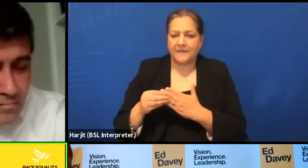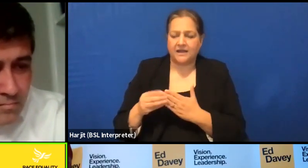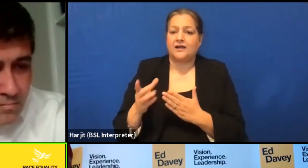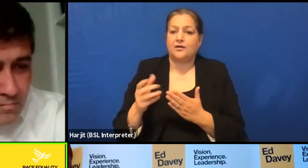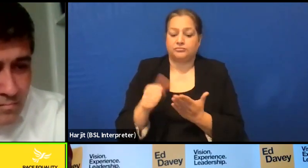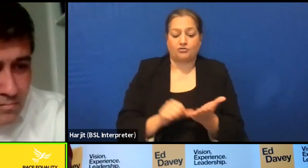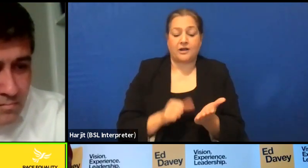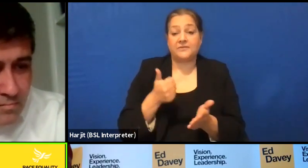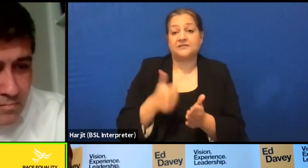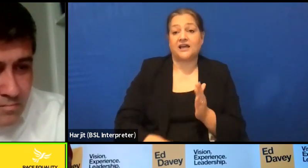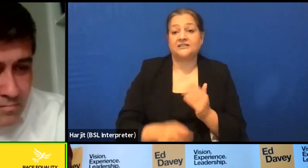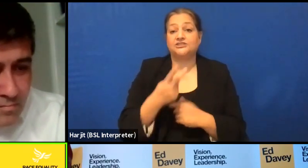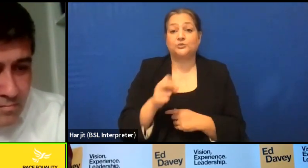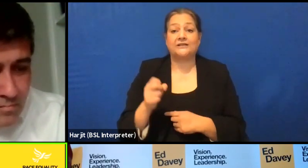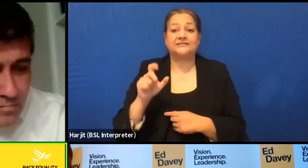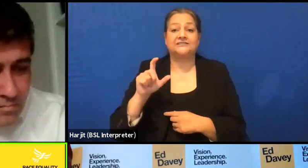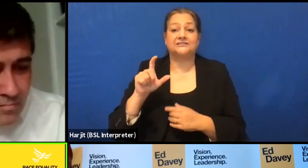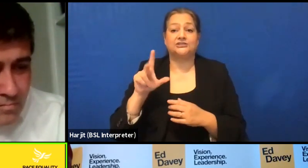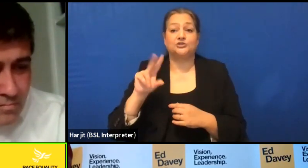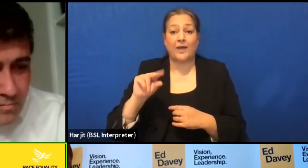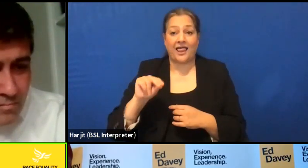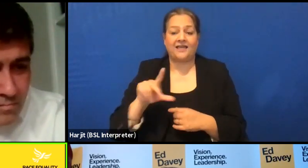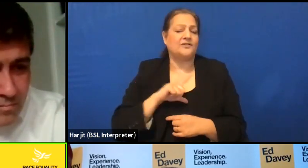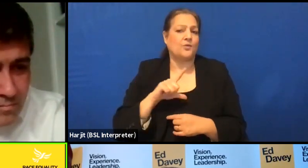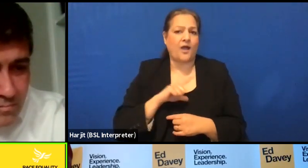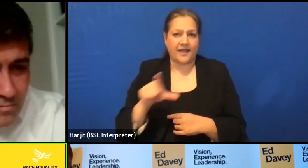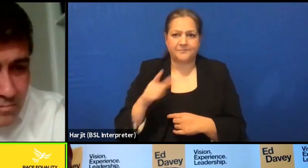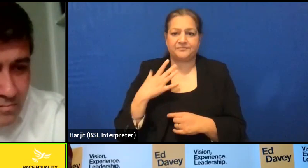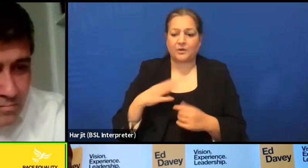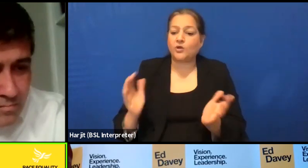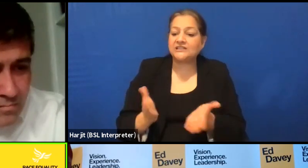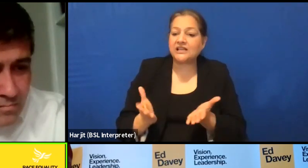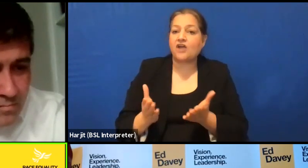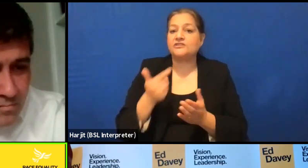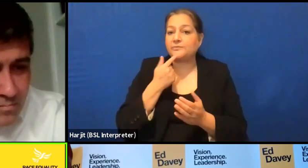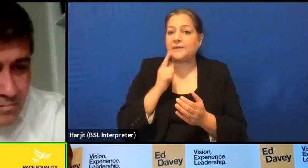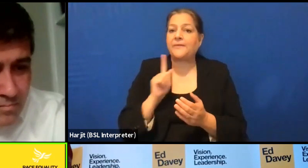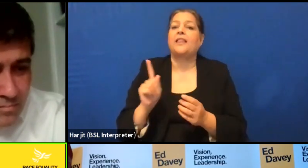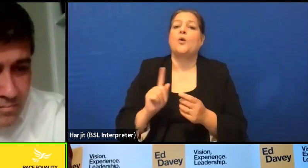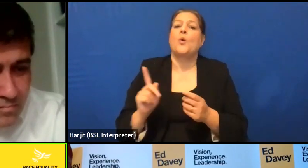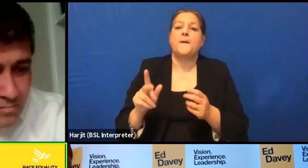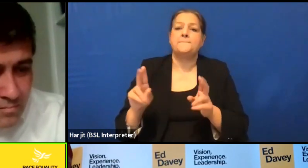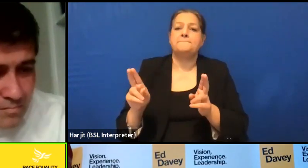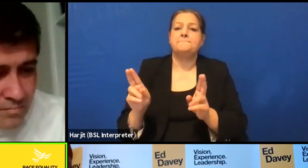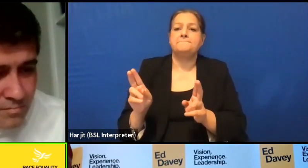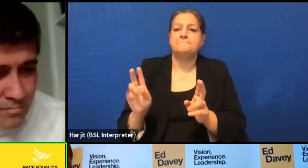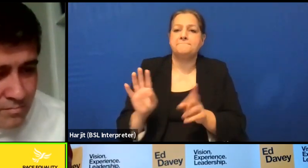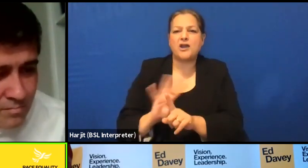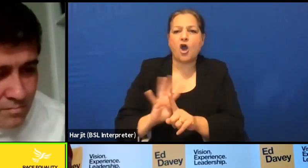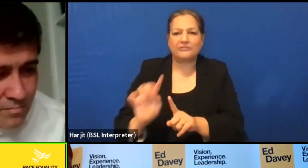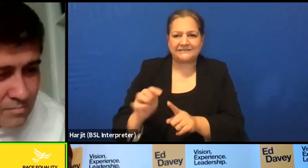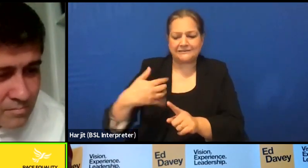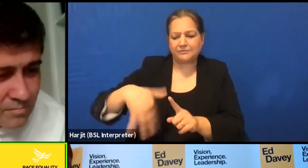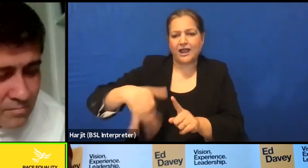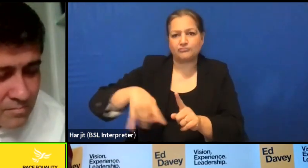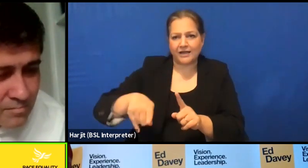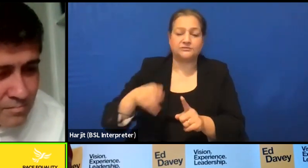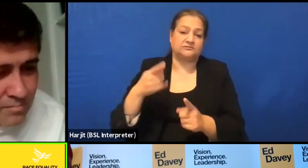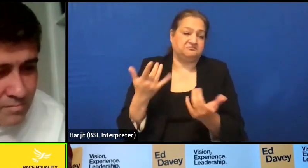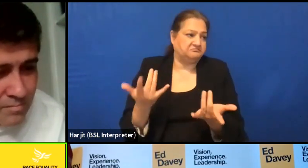and it was to encourage people from minority backgrounds, so whether it be